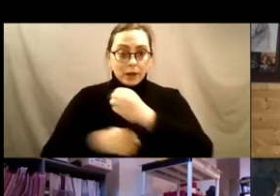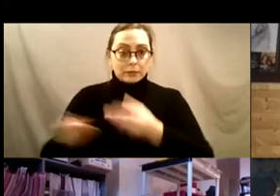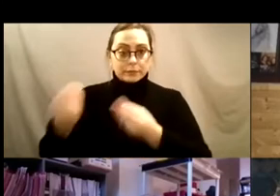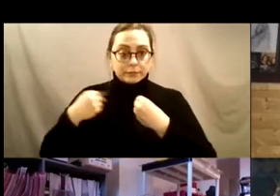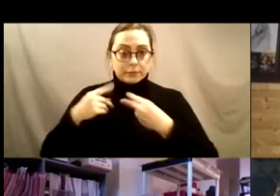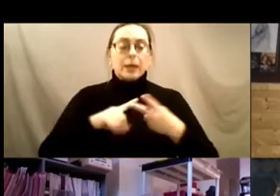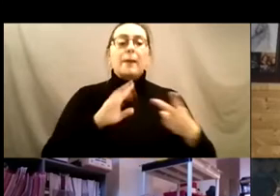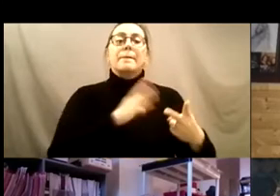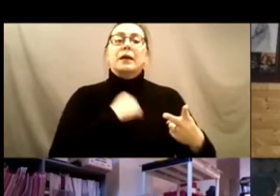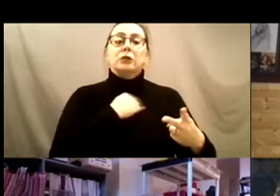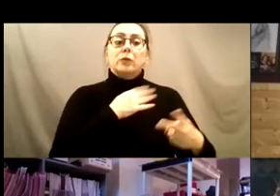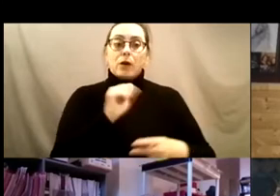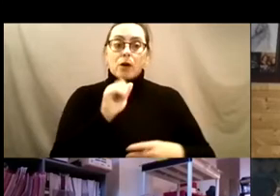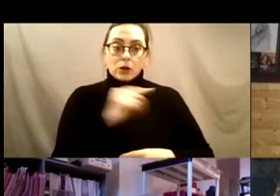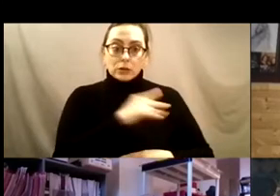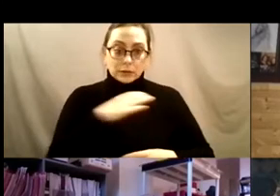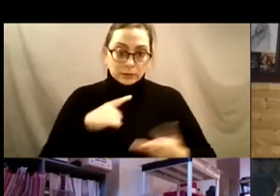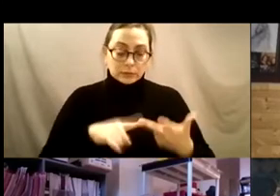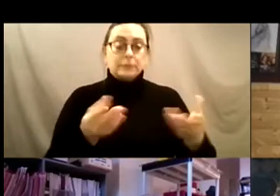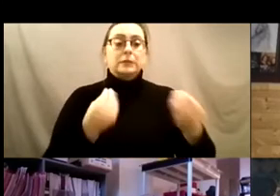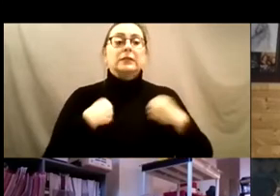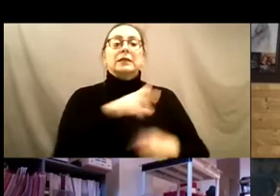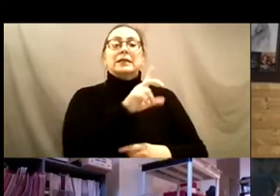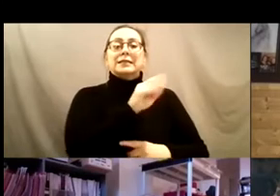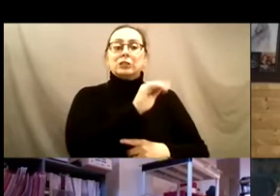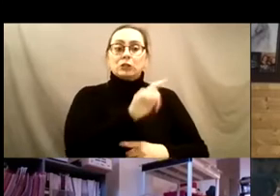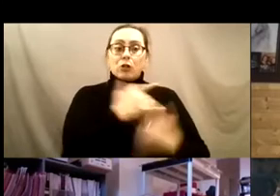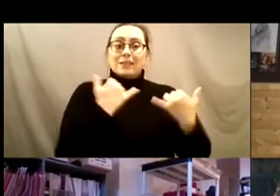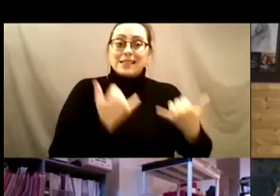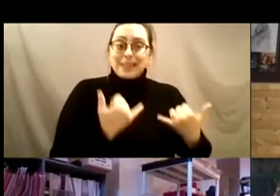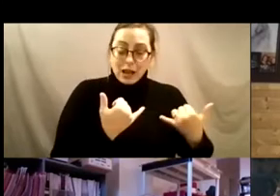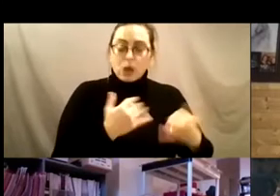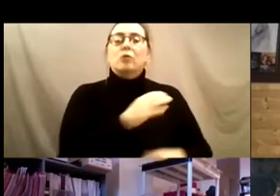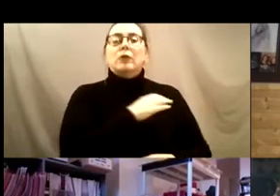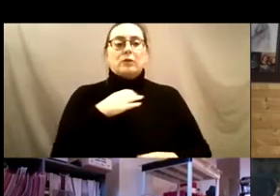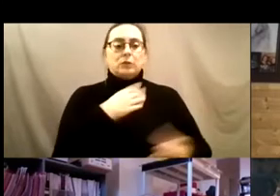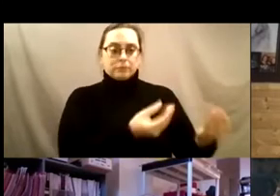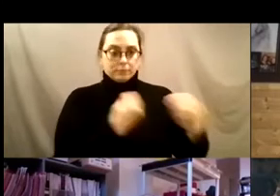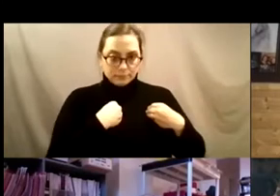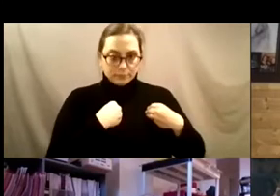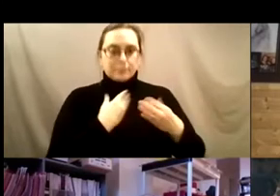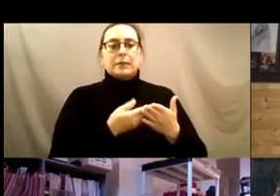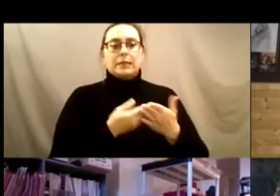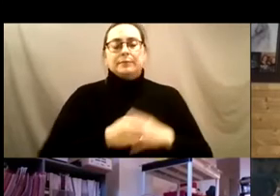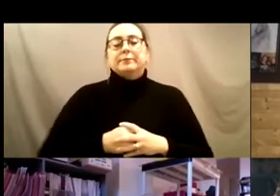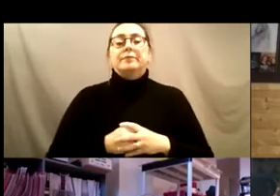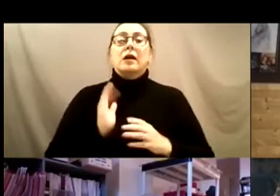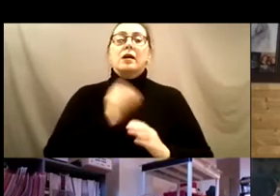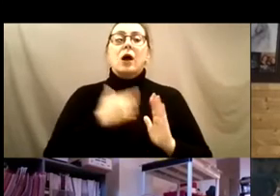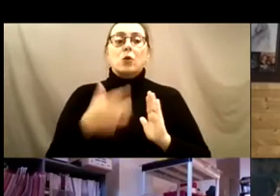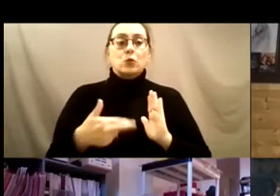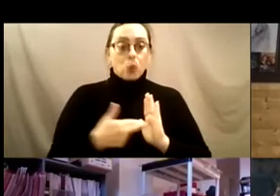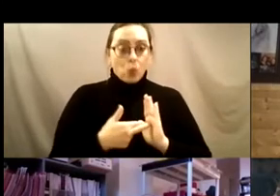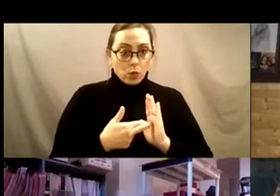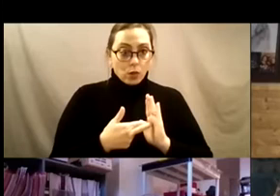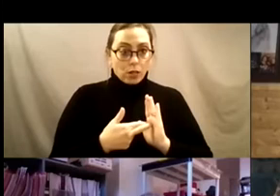Manitoba Arts Council, and the Digital Now Canada Council for the Arts grant. Our role as the